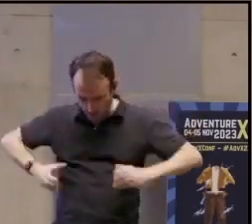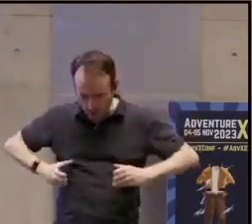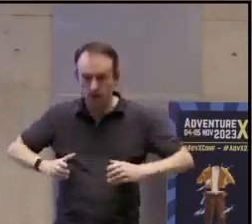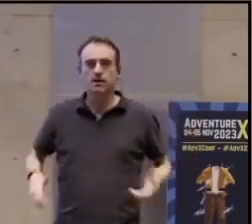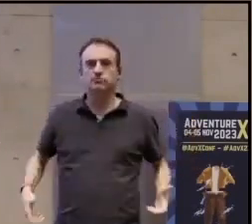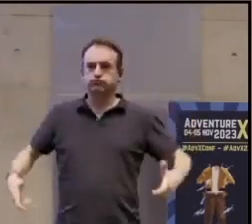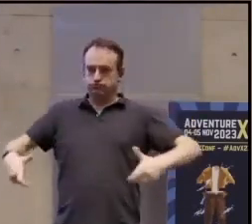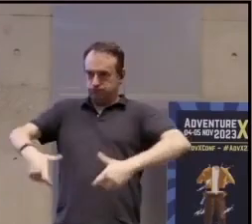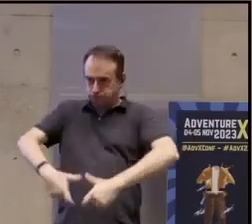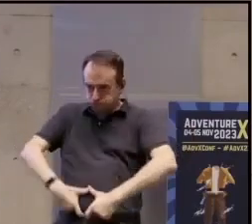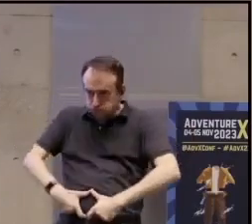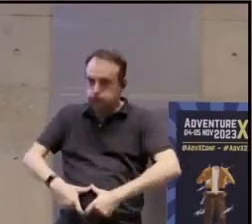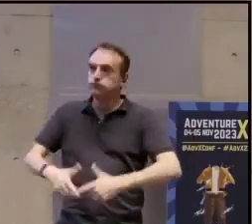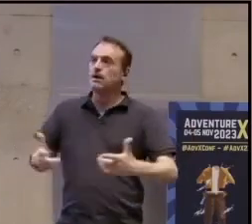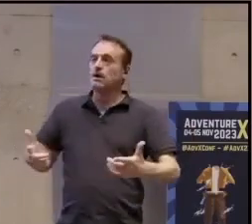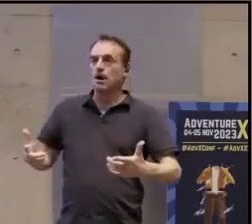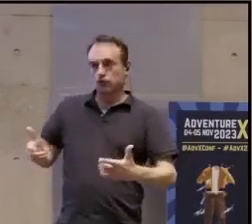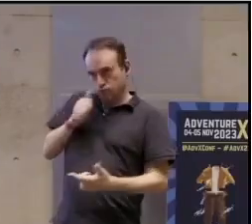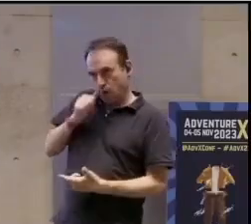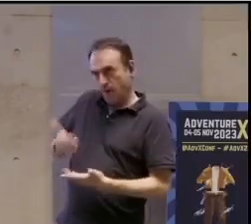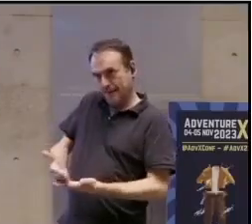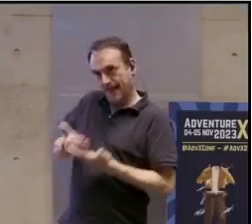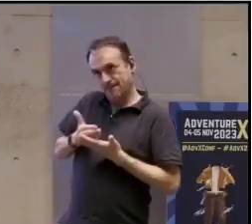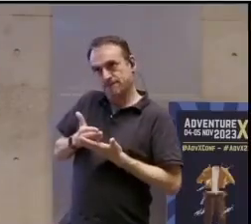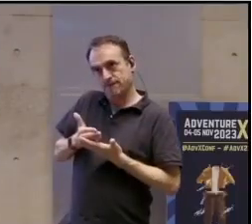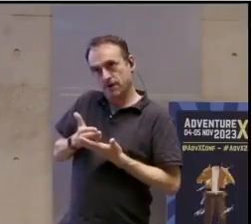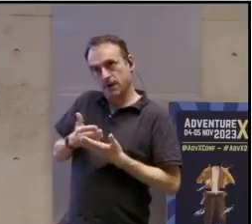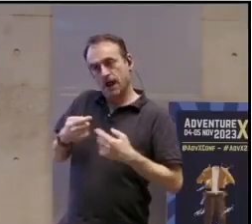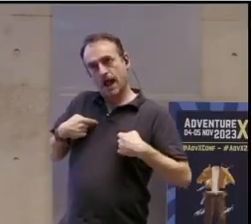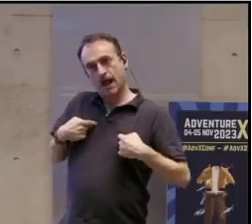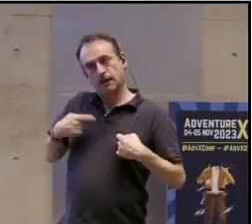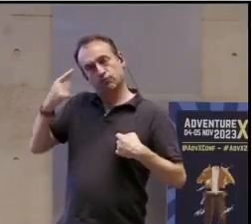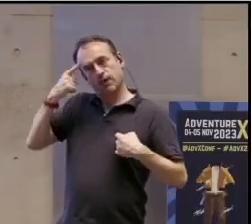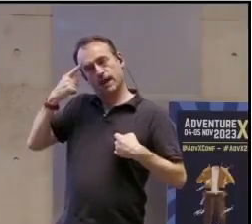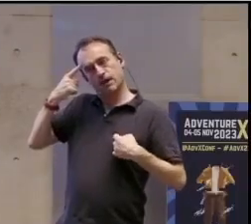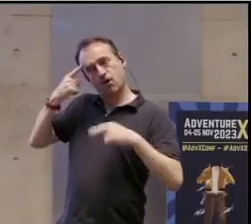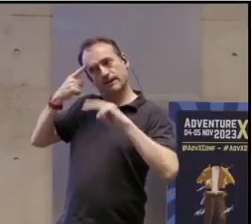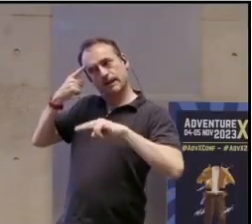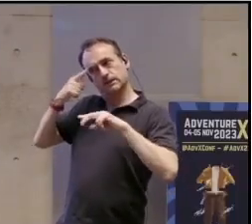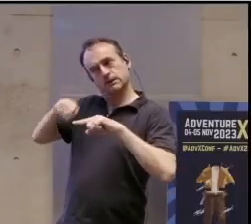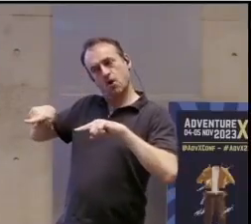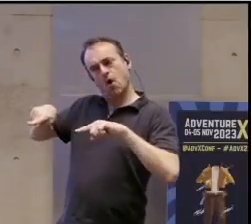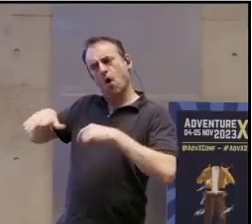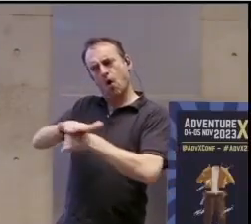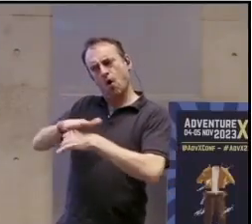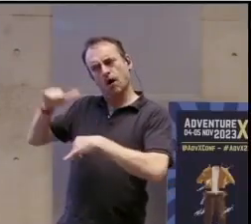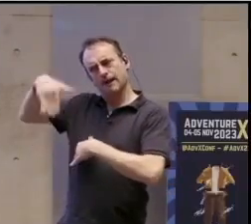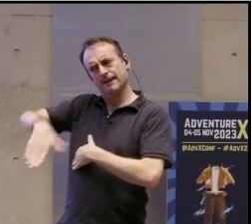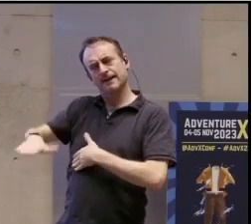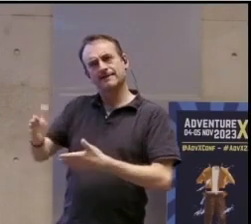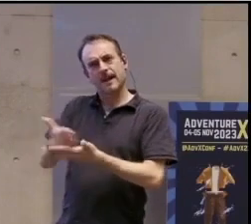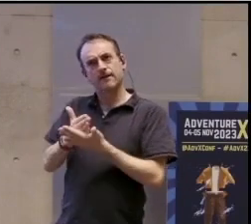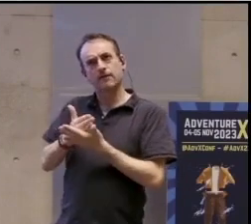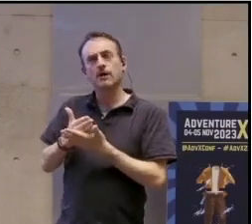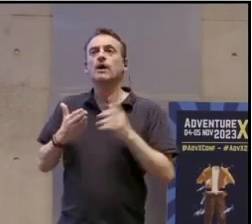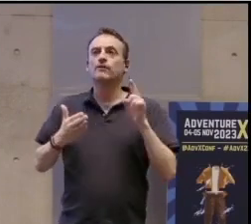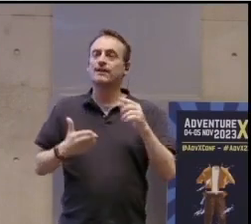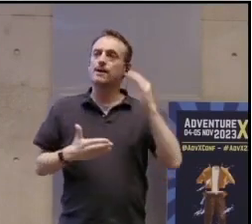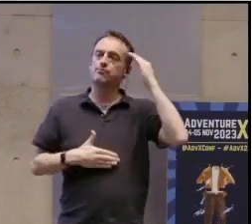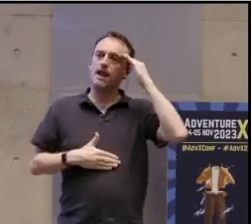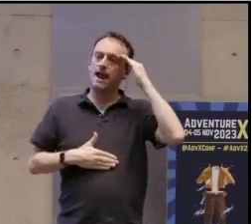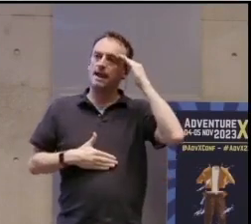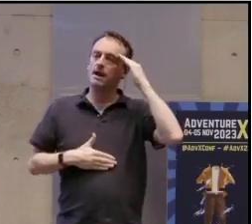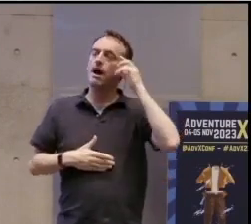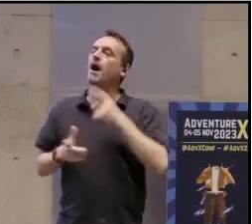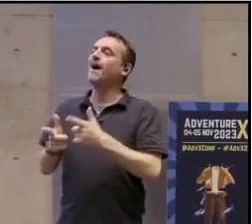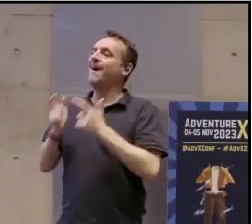safety things that they put into it, you assess it, you're like, this is going to be safe, and your brain thinks that's a fun activity for me, for some